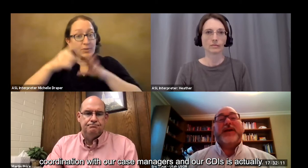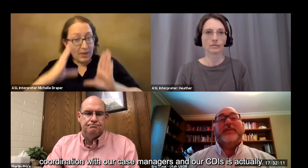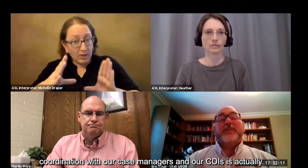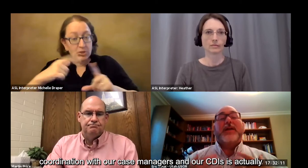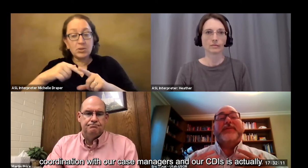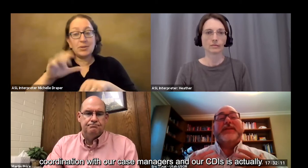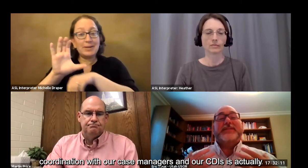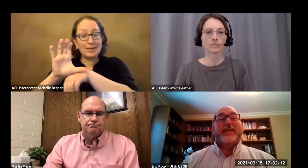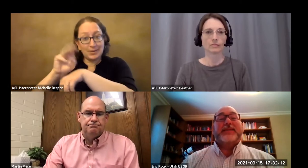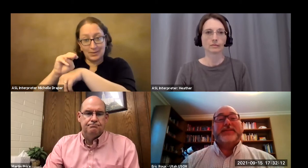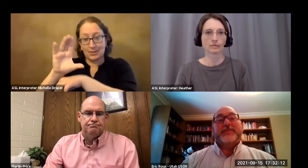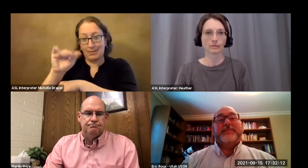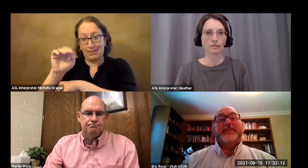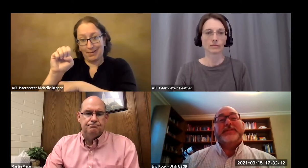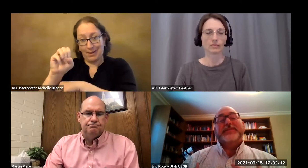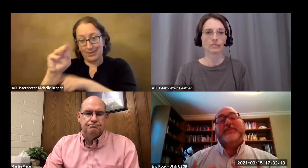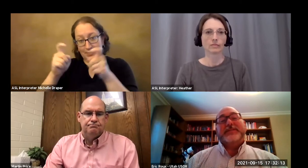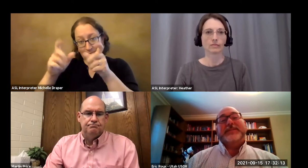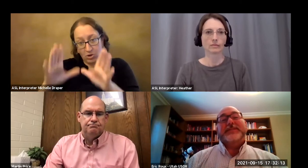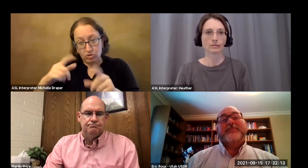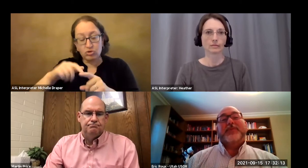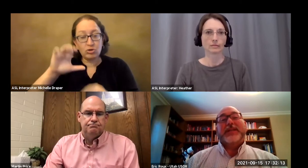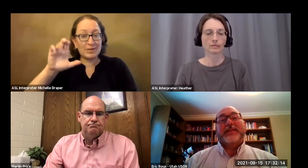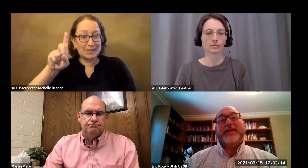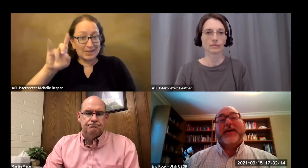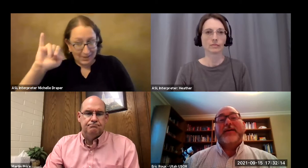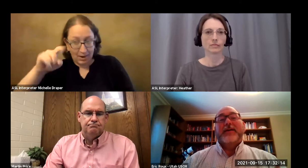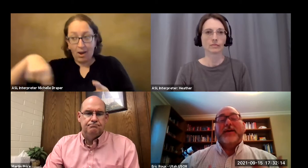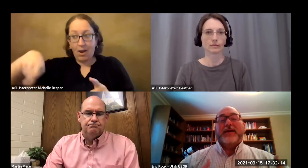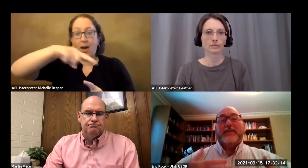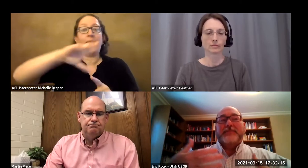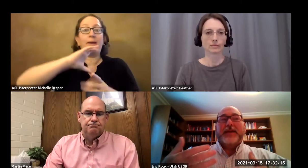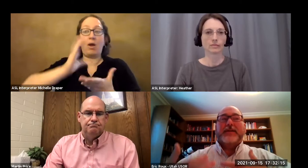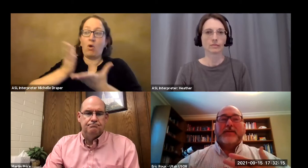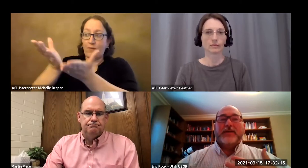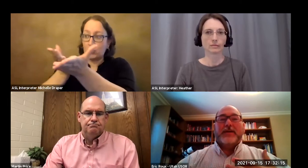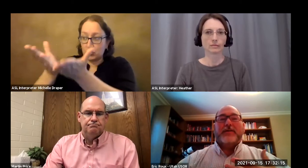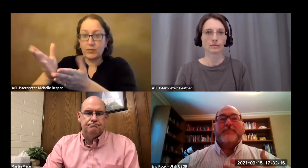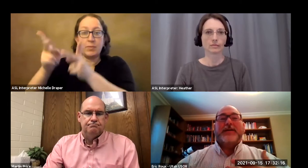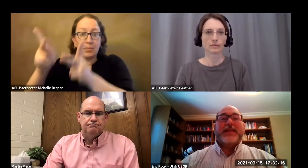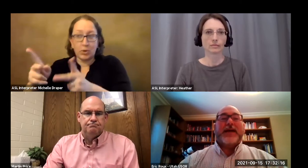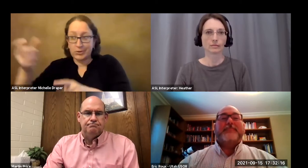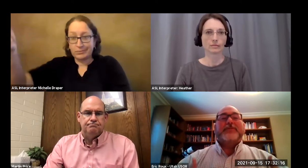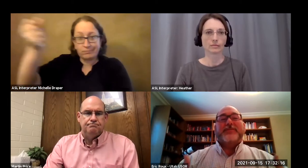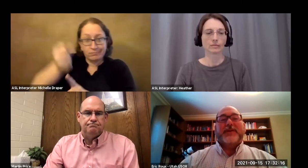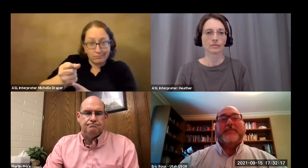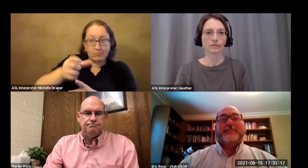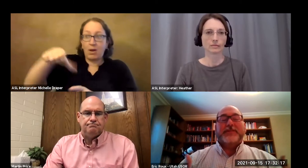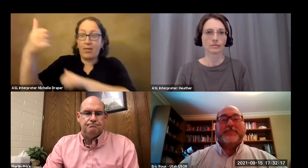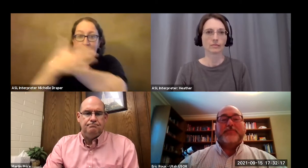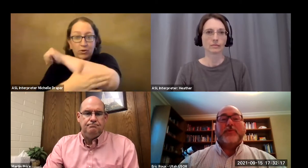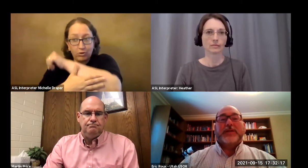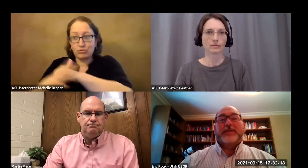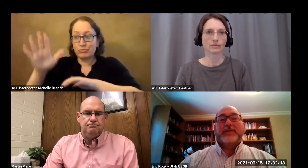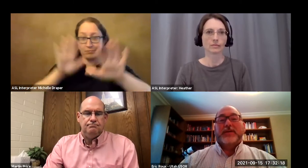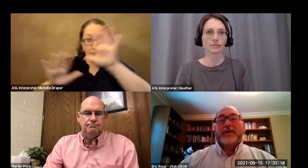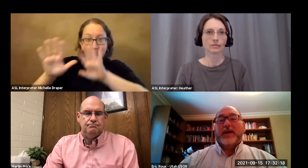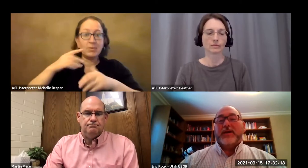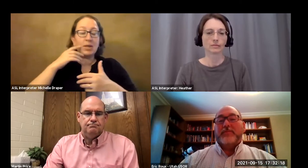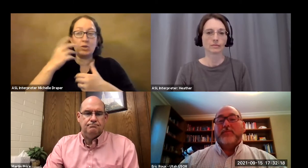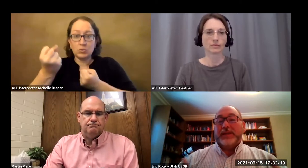actually provide a lot of extended services to assist someone like that get established, developed, and